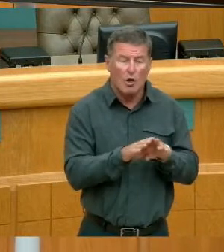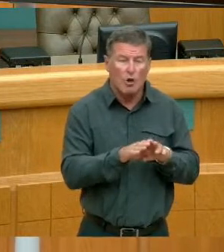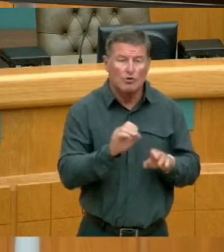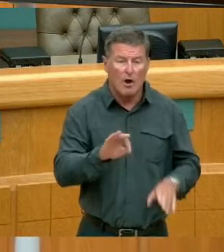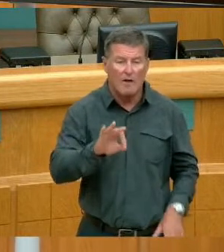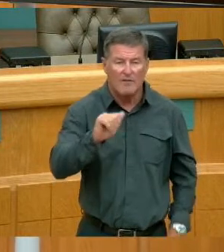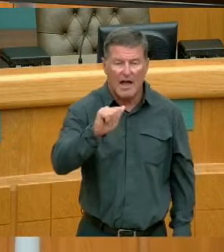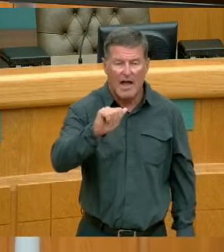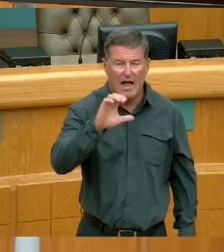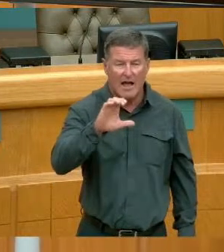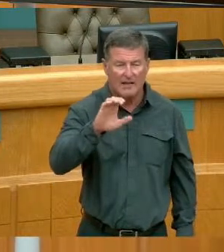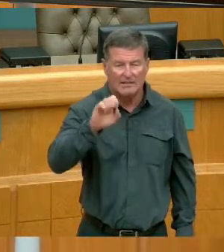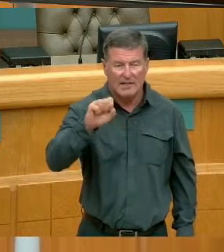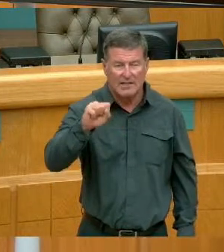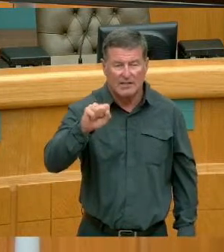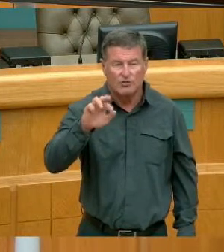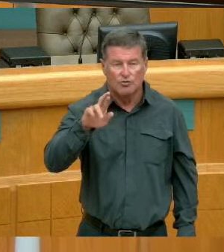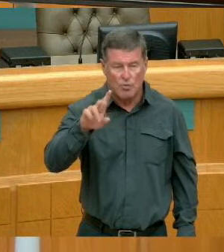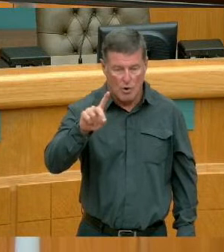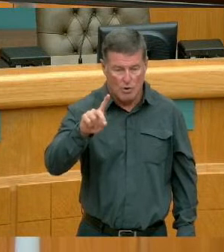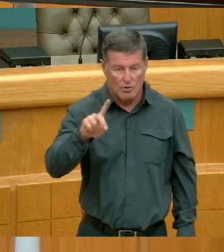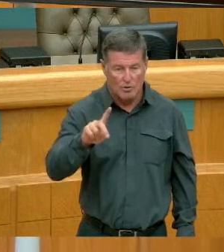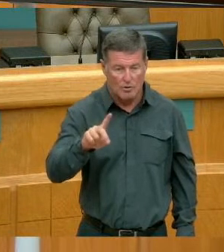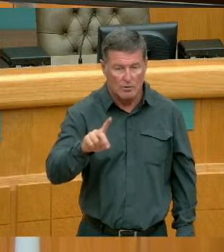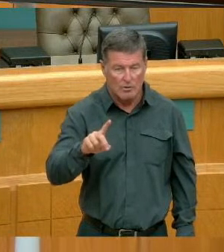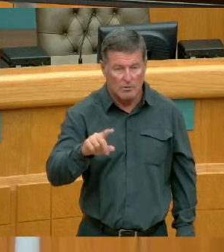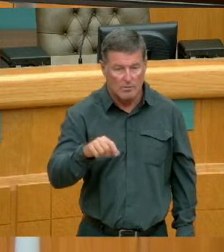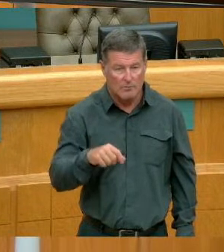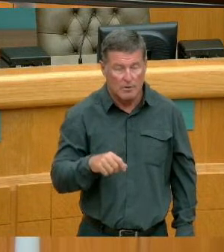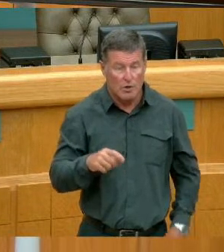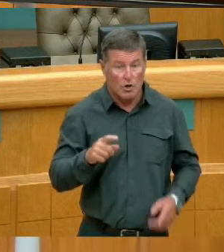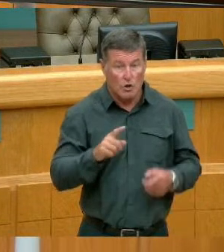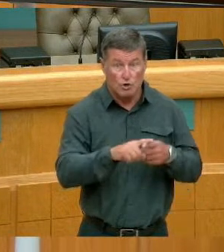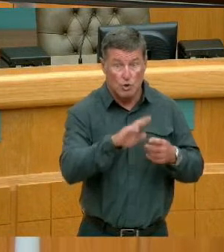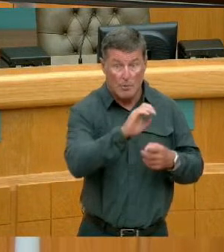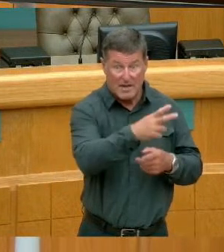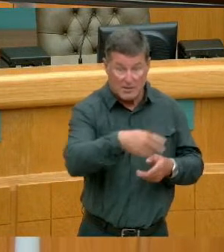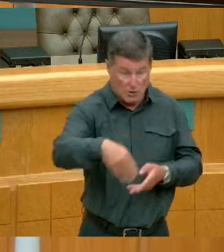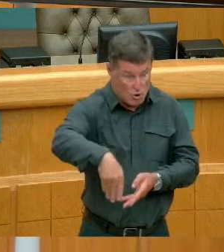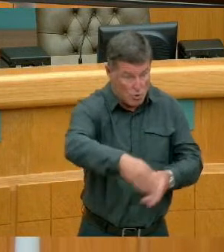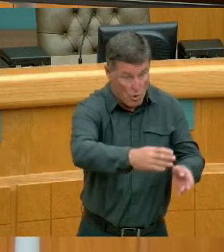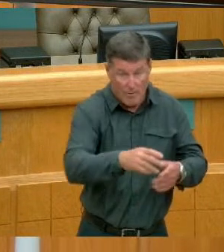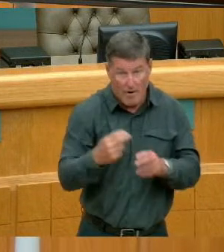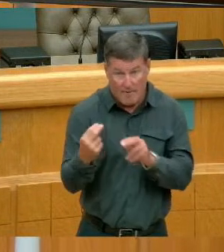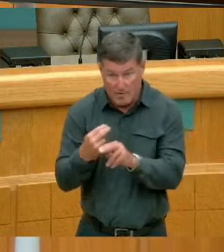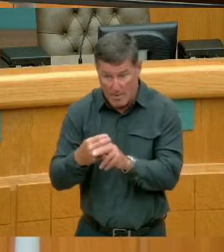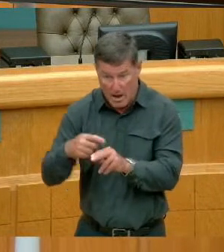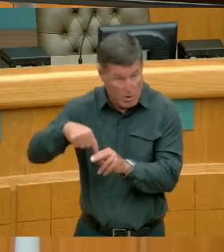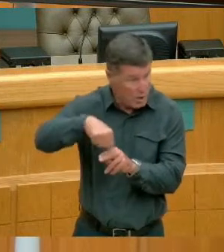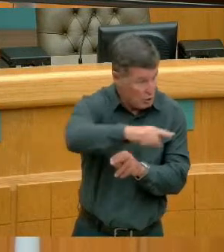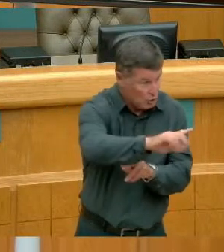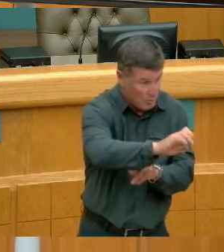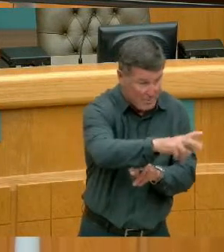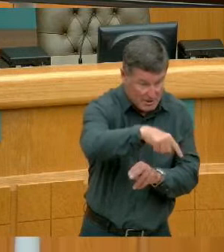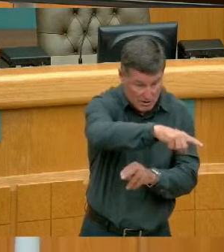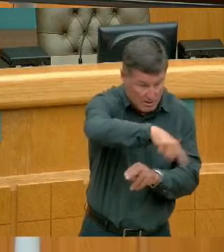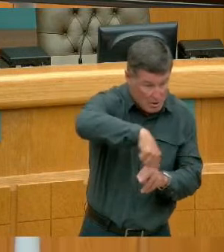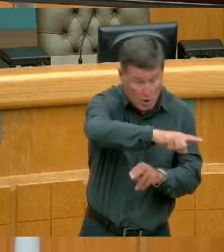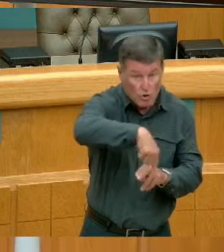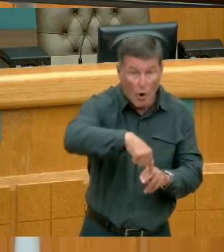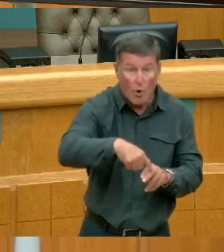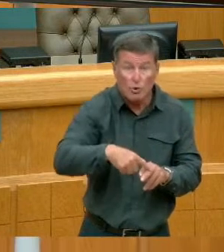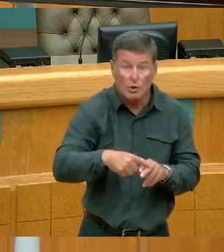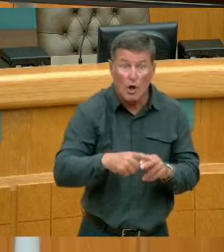road, so we'll be the ones actually making sure the roads are closed, those access points onto the Gulf